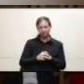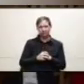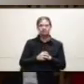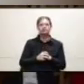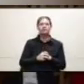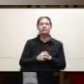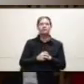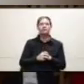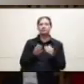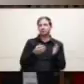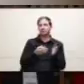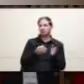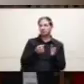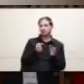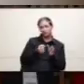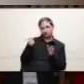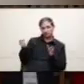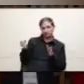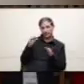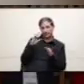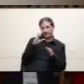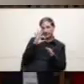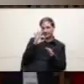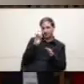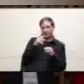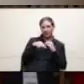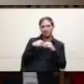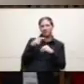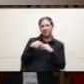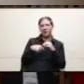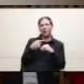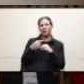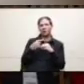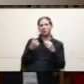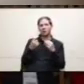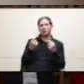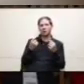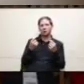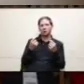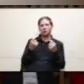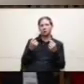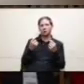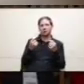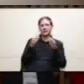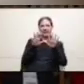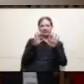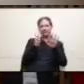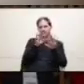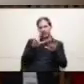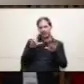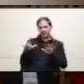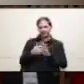I will give the CFO to answer on the issues of the 10 million.